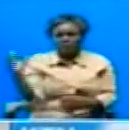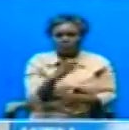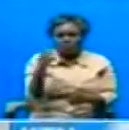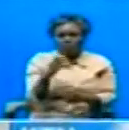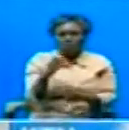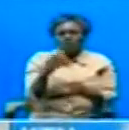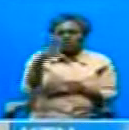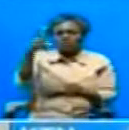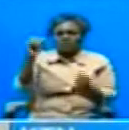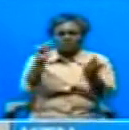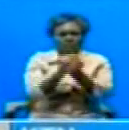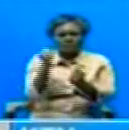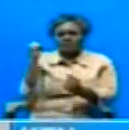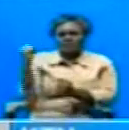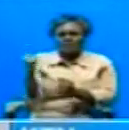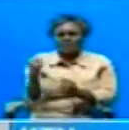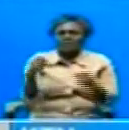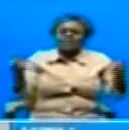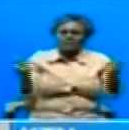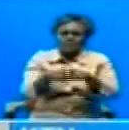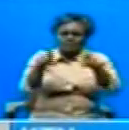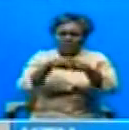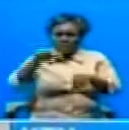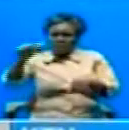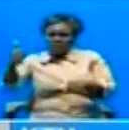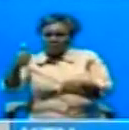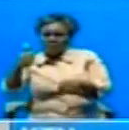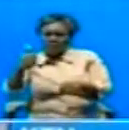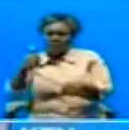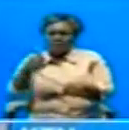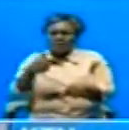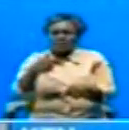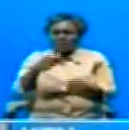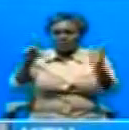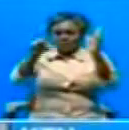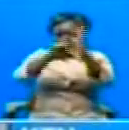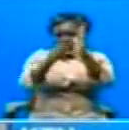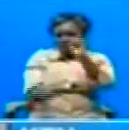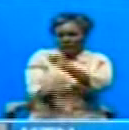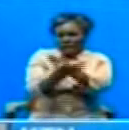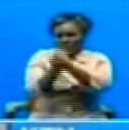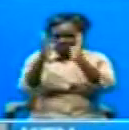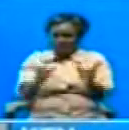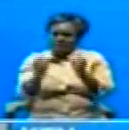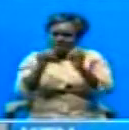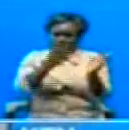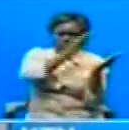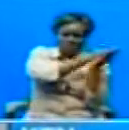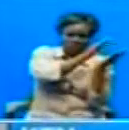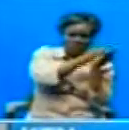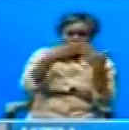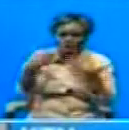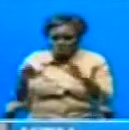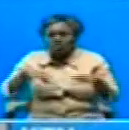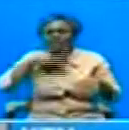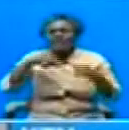revenue in 2015. According to Rosa Nduati Mutero, the legal advisor for the restructuring, if the bank misses the deadline and